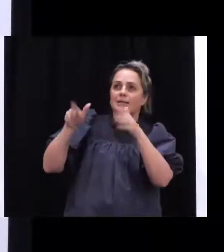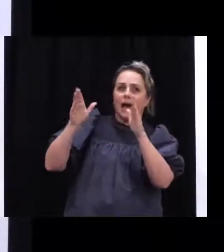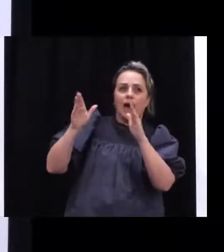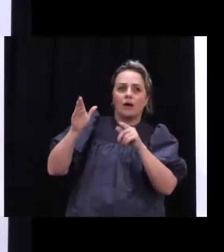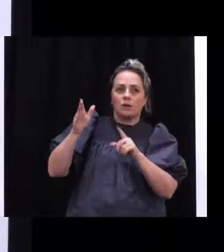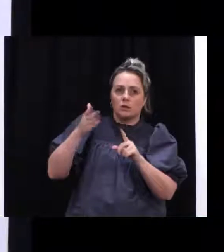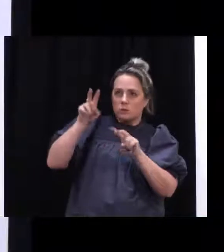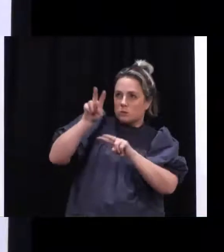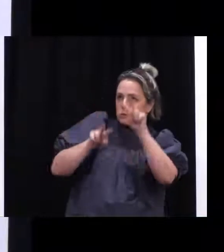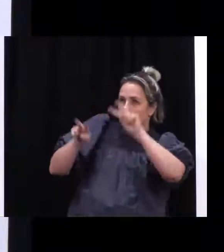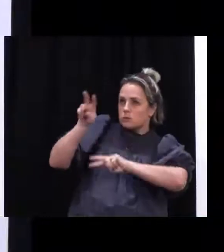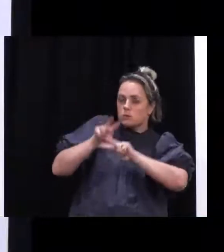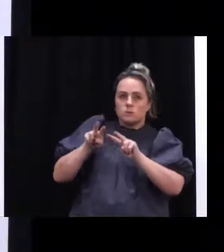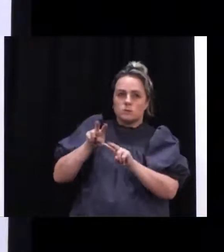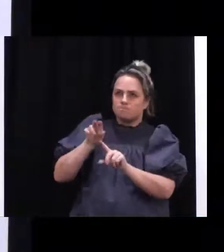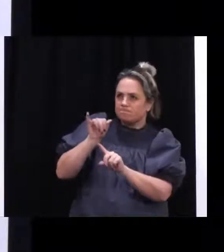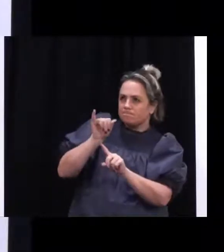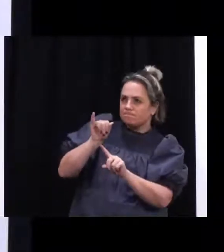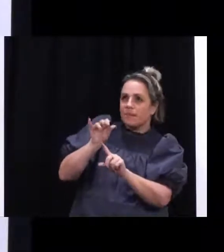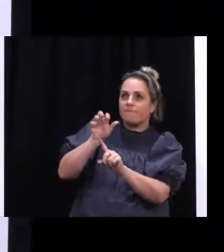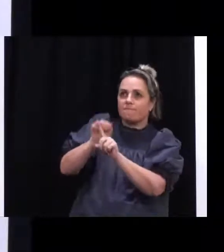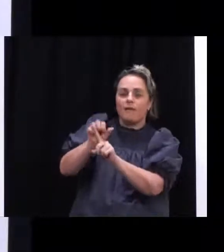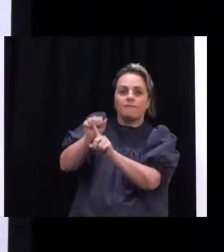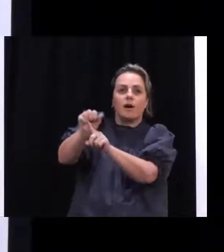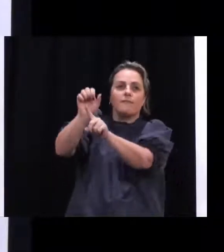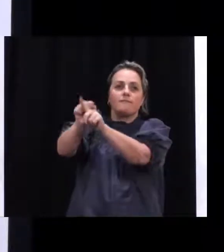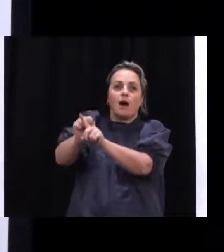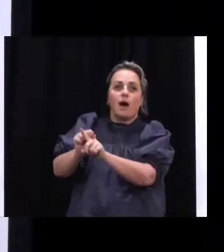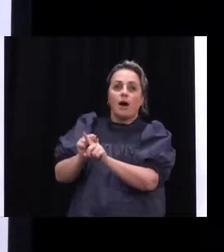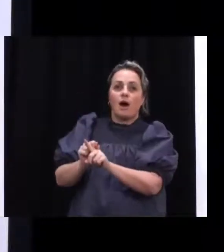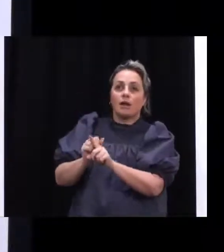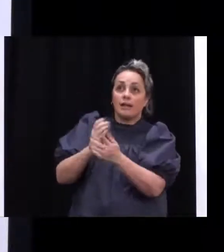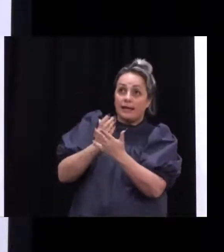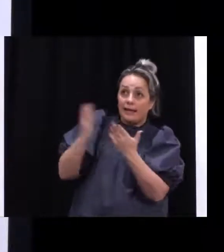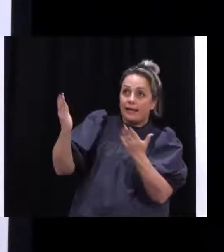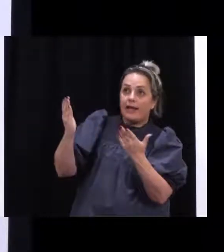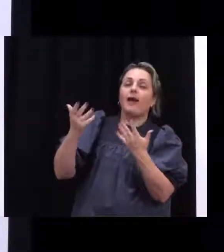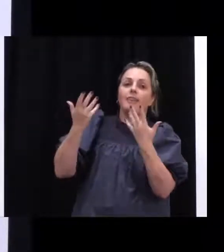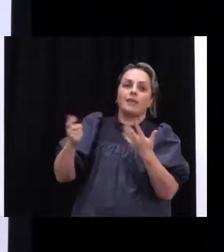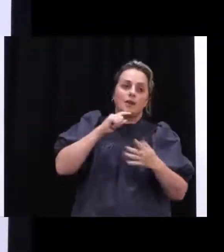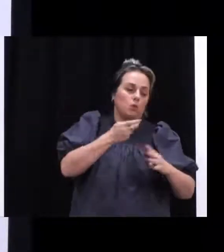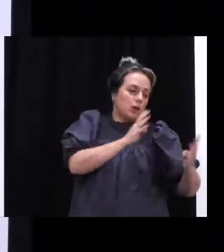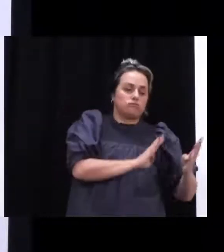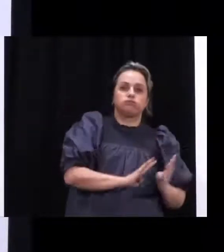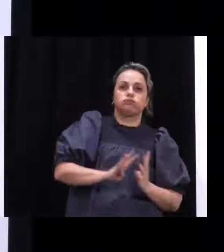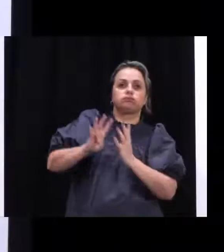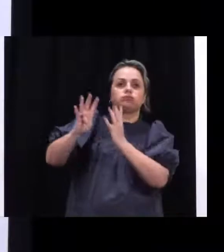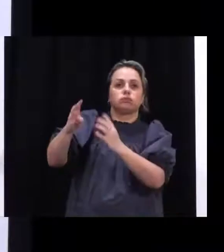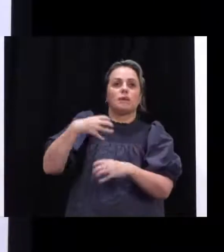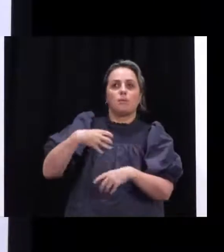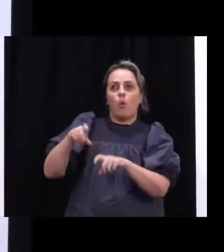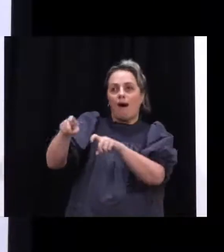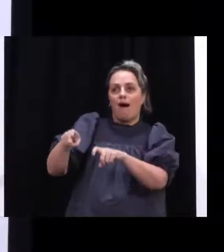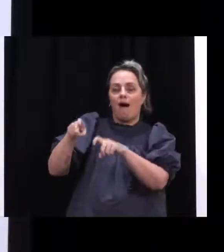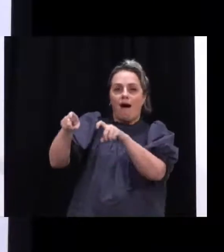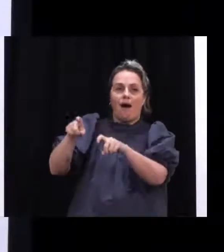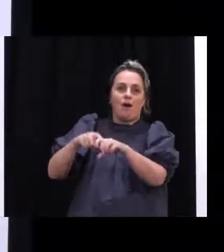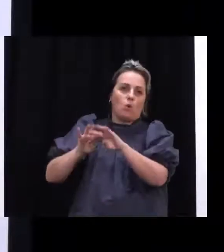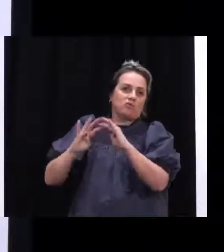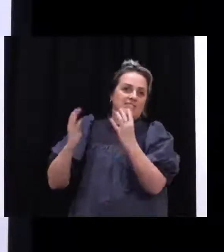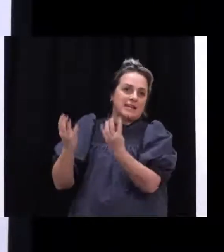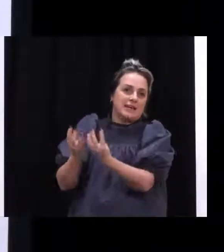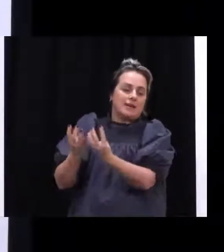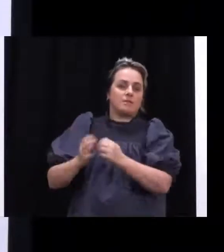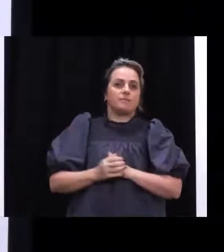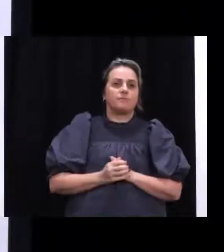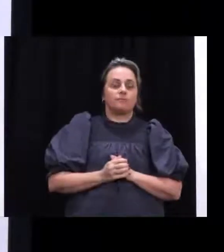any risk there before anyone further is put into the Crown Plaza for isolation purposes. It has